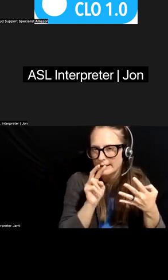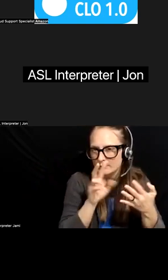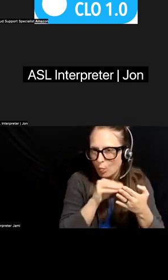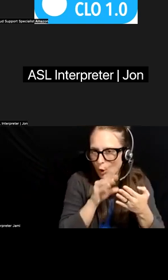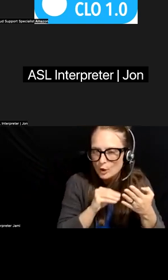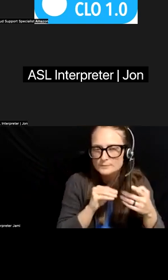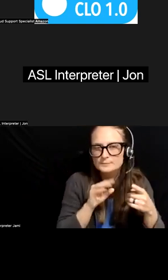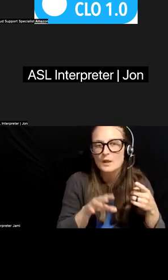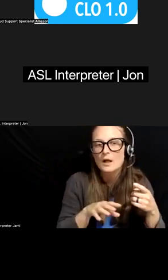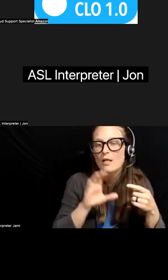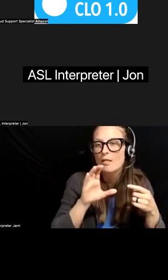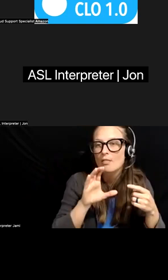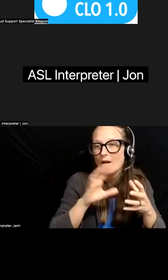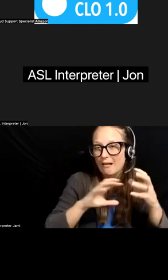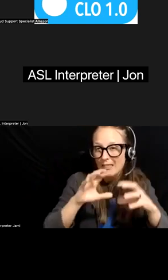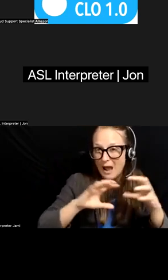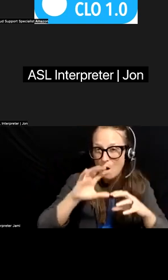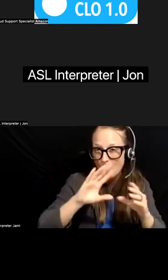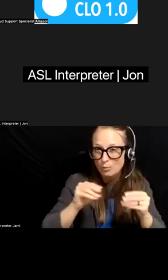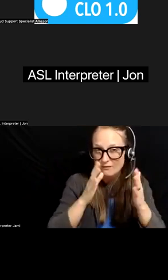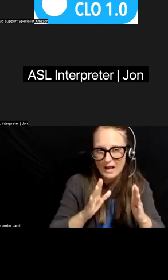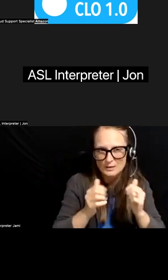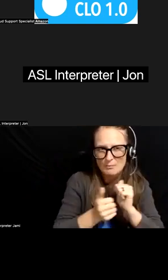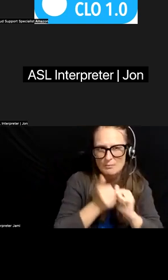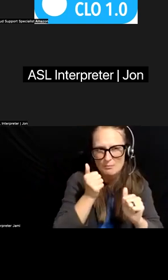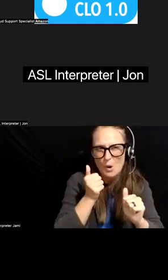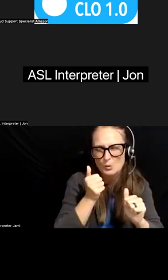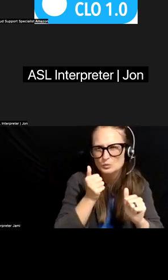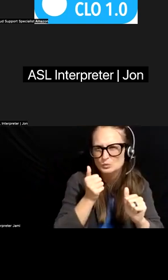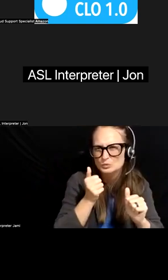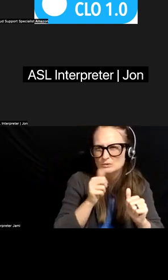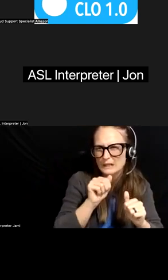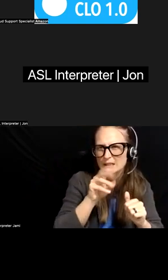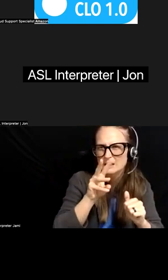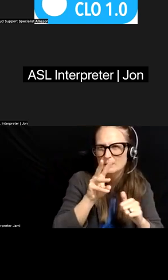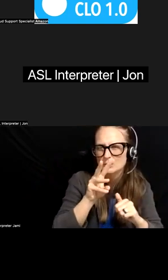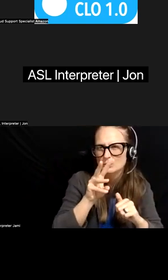cloud providers, these are the most popular one, AWS being the most popular.